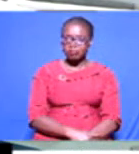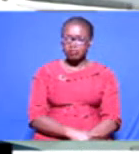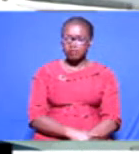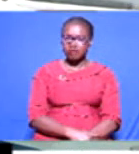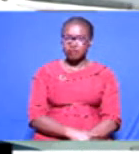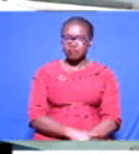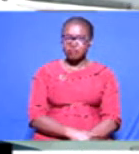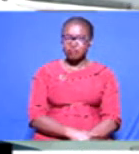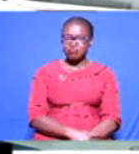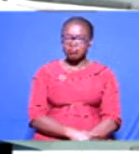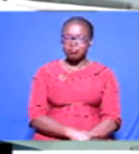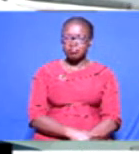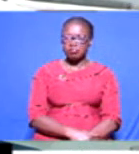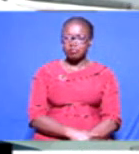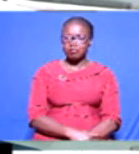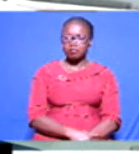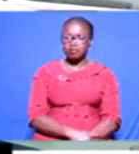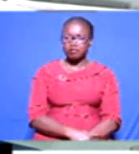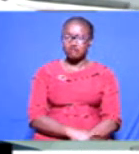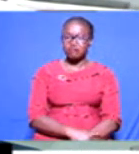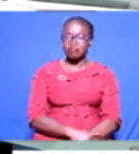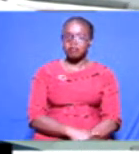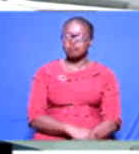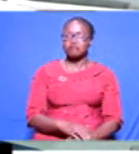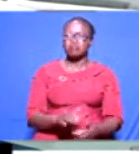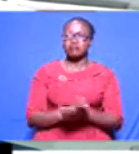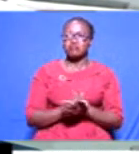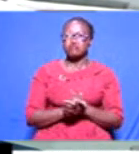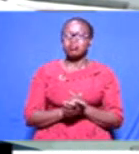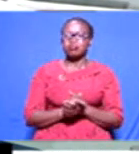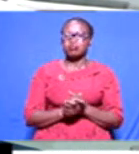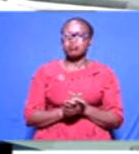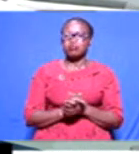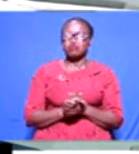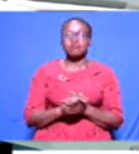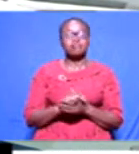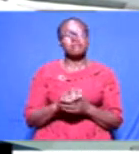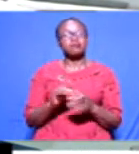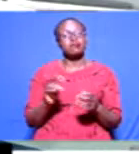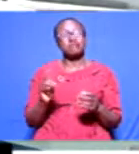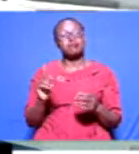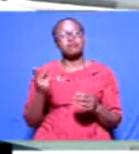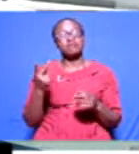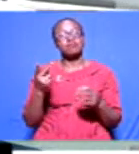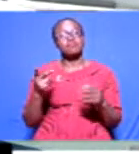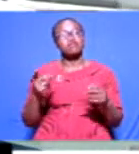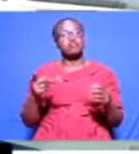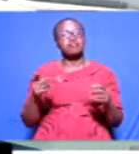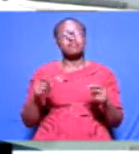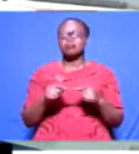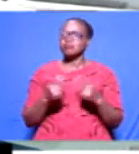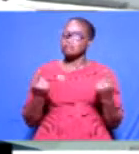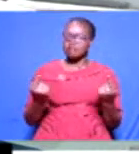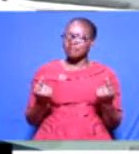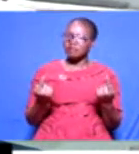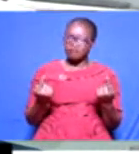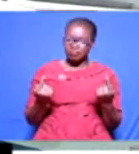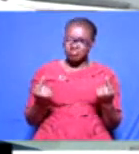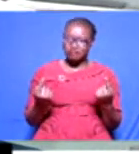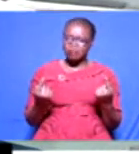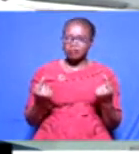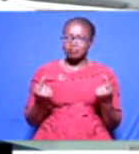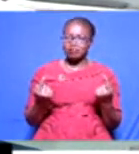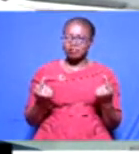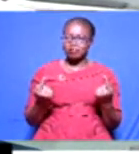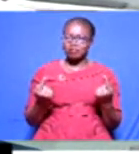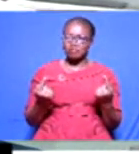Brings us to our first break. Caro Njenga is on standby. Second break, actually. Mm-hmm. Right. Second break. It's been a